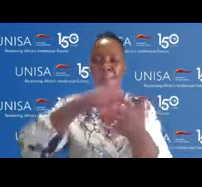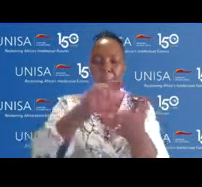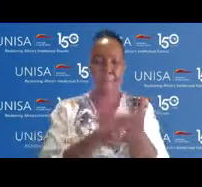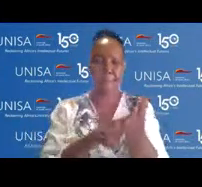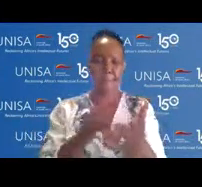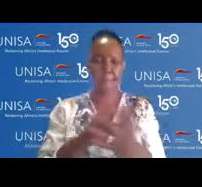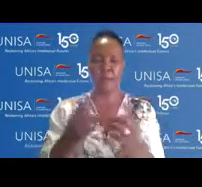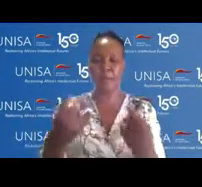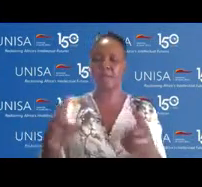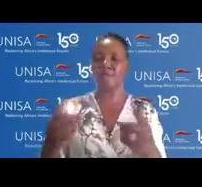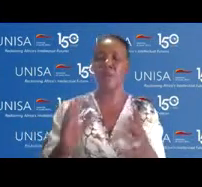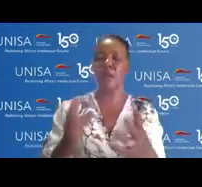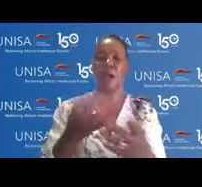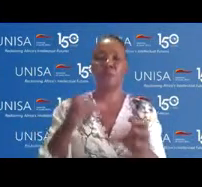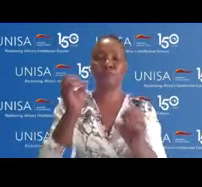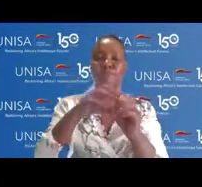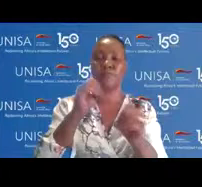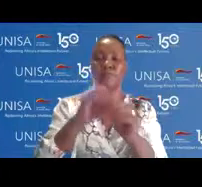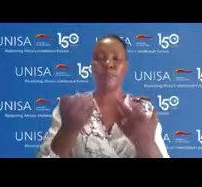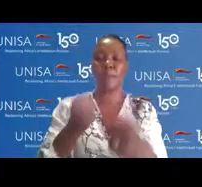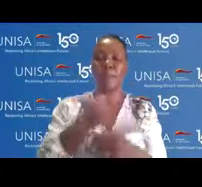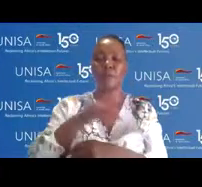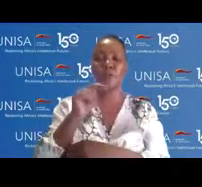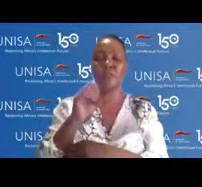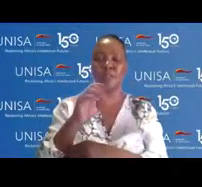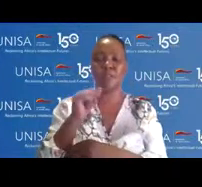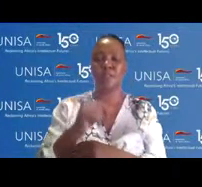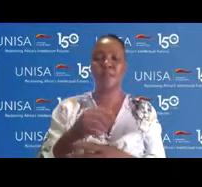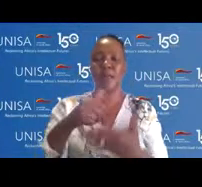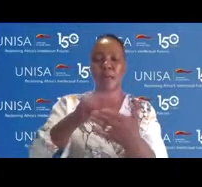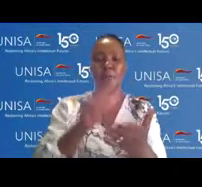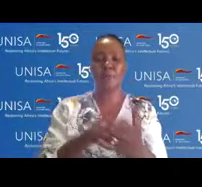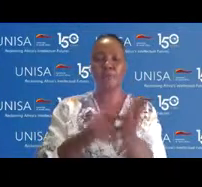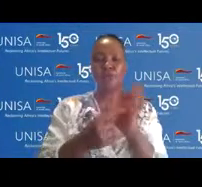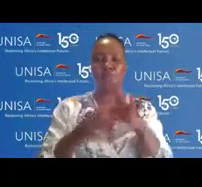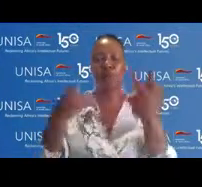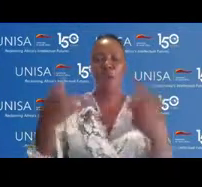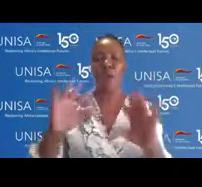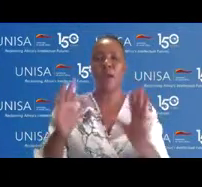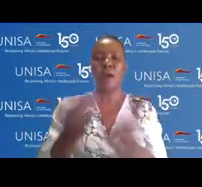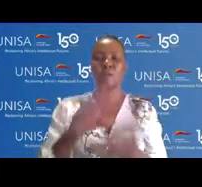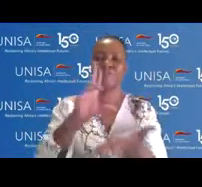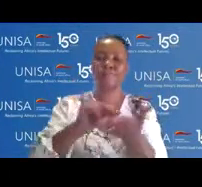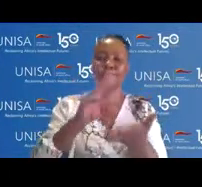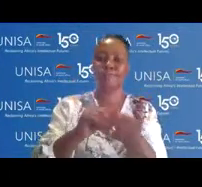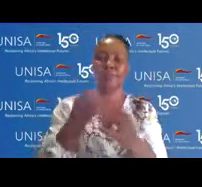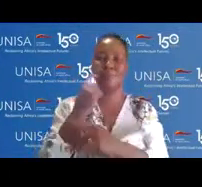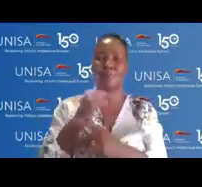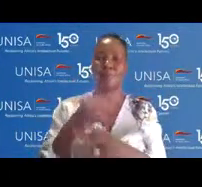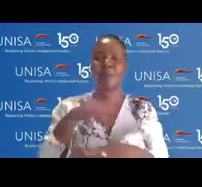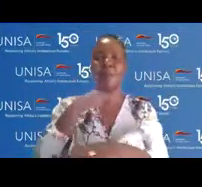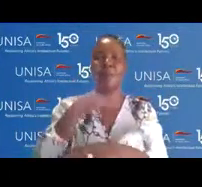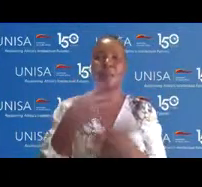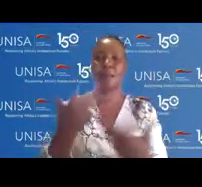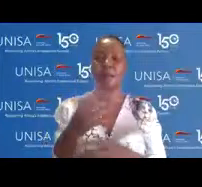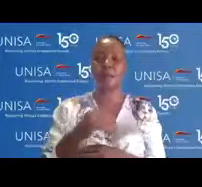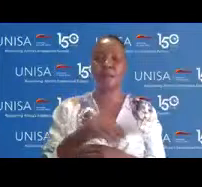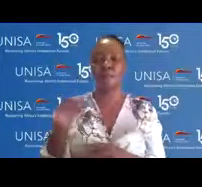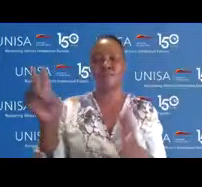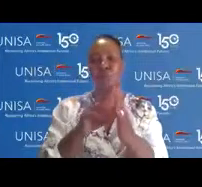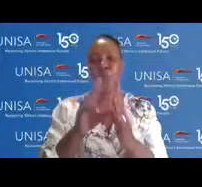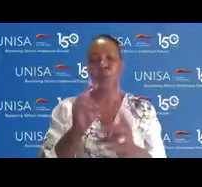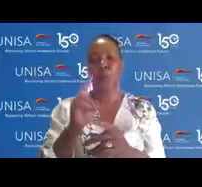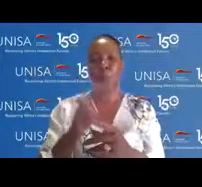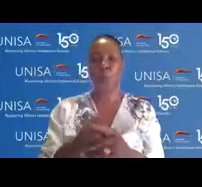We did the MyUnisa app, so we should you guys know how to do that, how to download. It was easy enough. We also looked at the